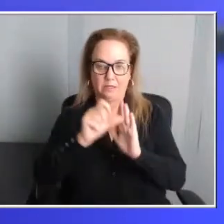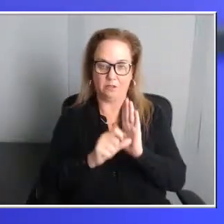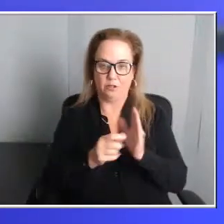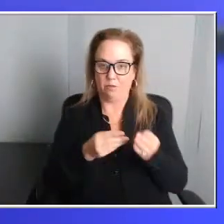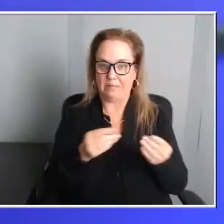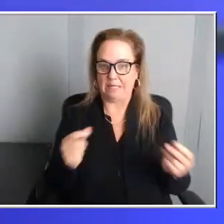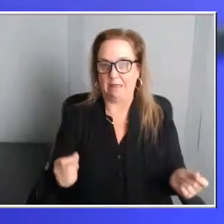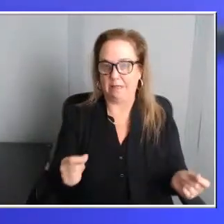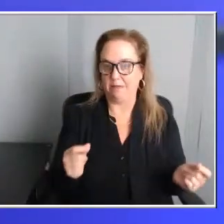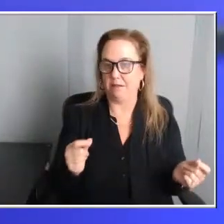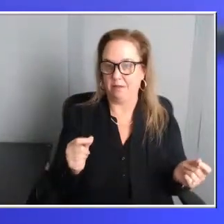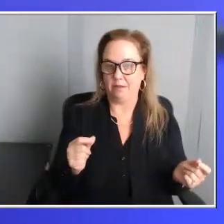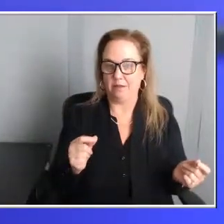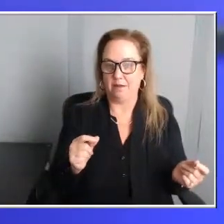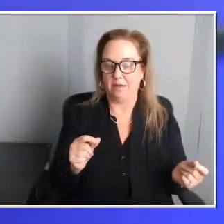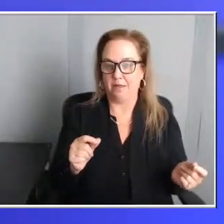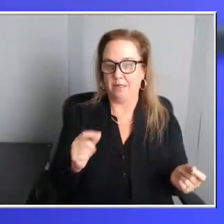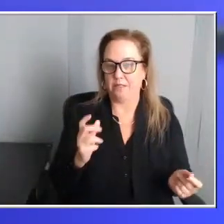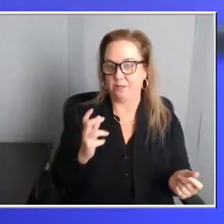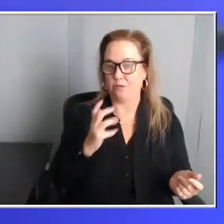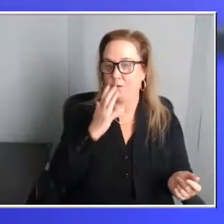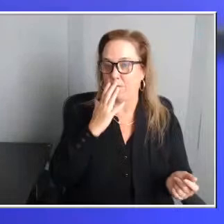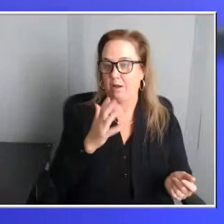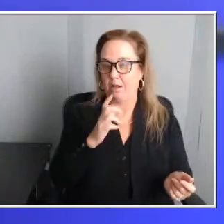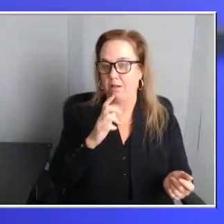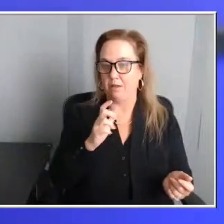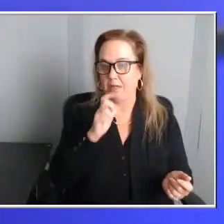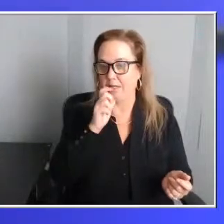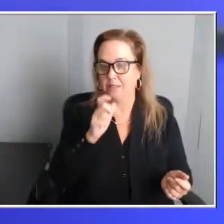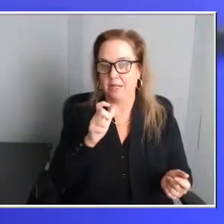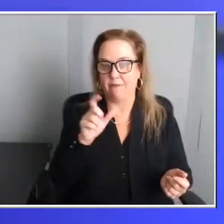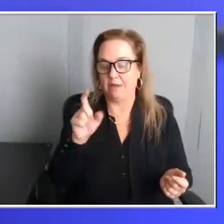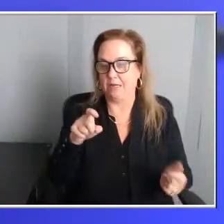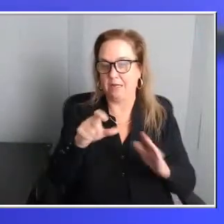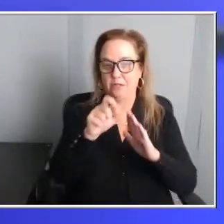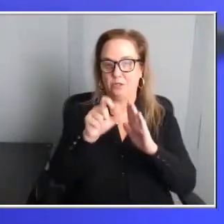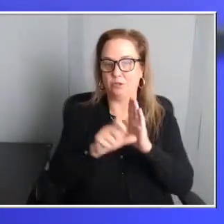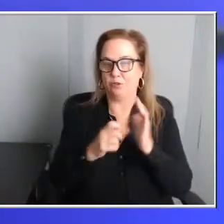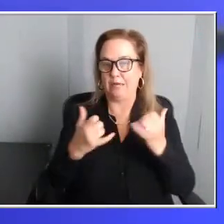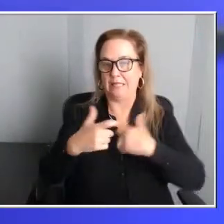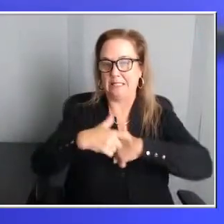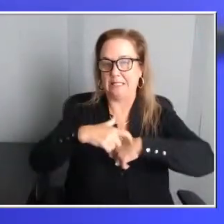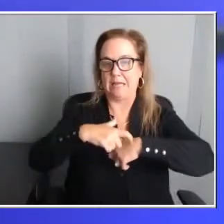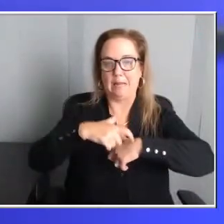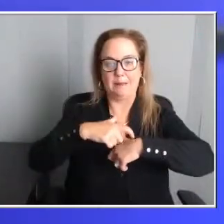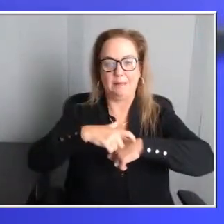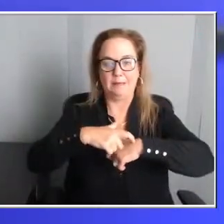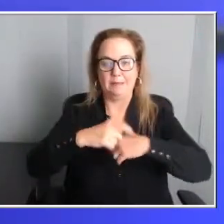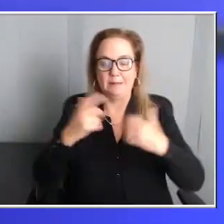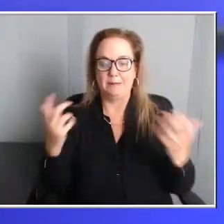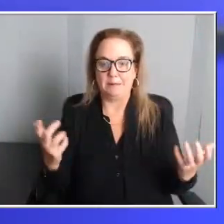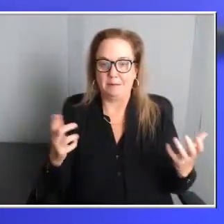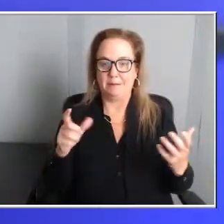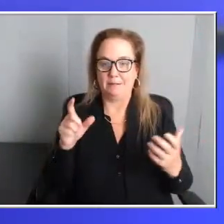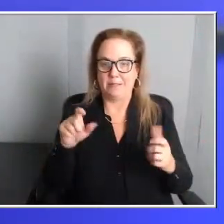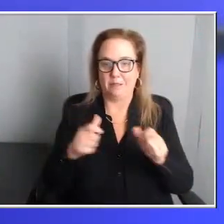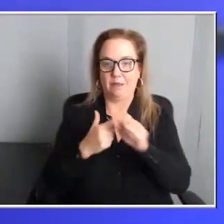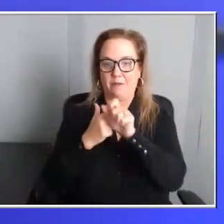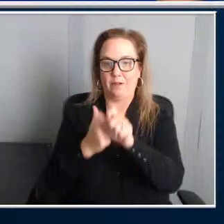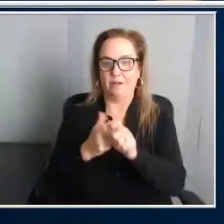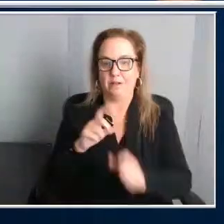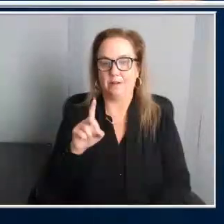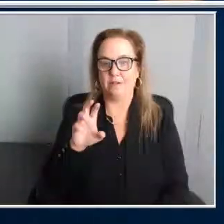he's doing well, and he doesn't have a need for more surgery at this time. So That's why he just follows with Dr.